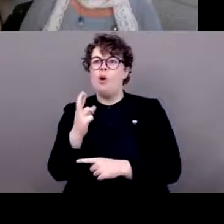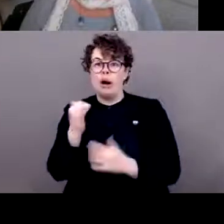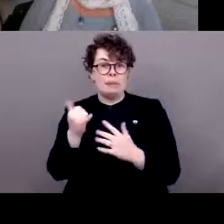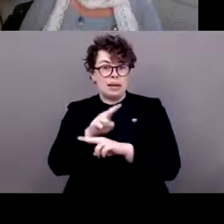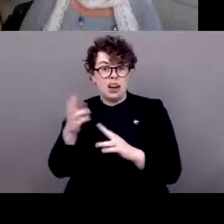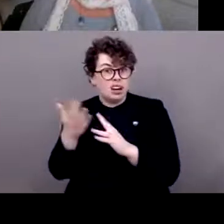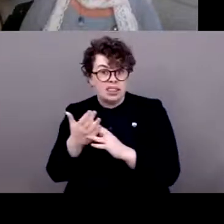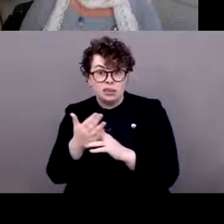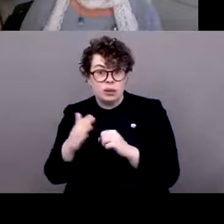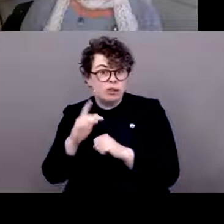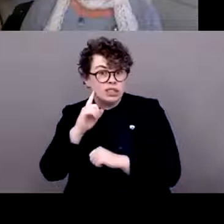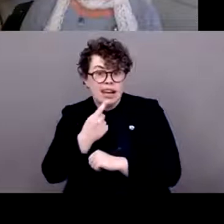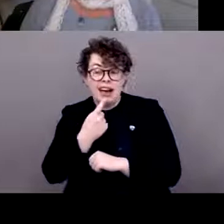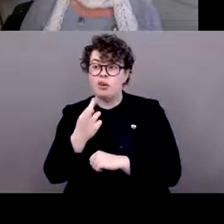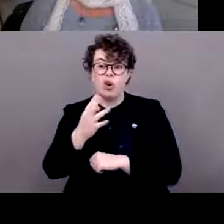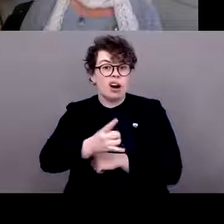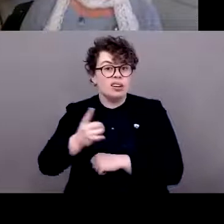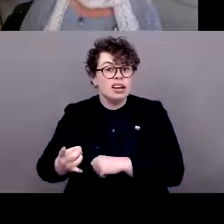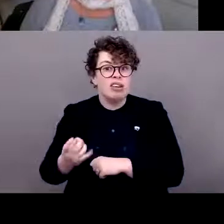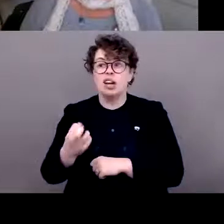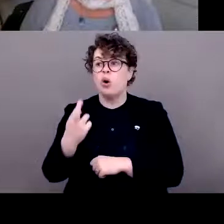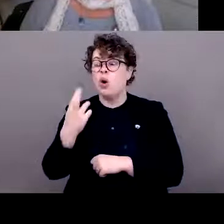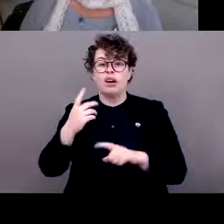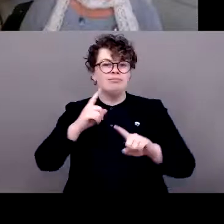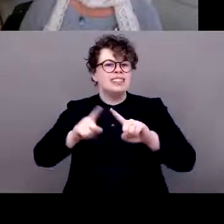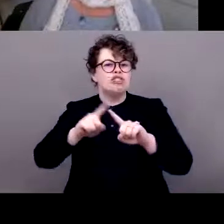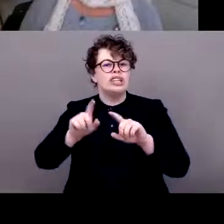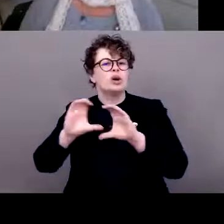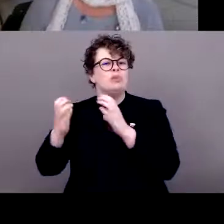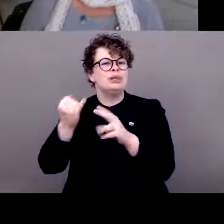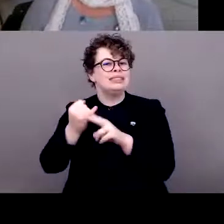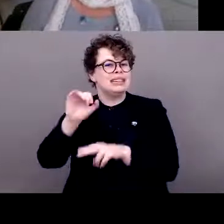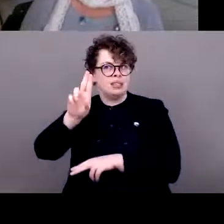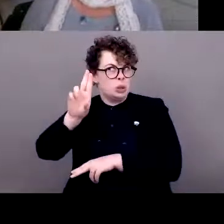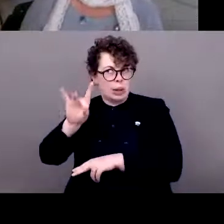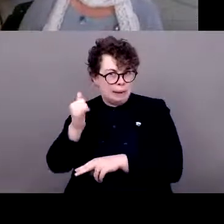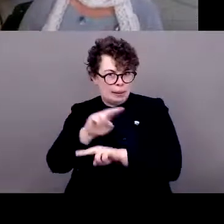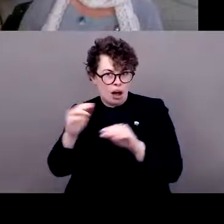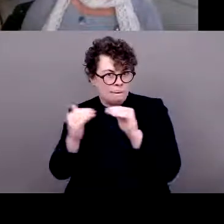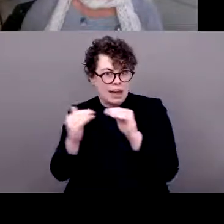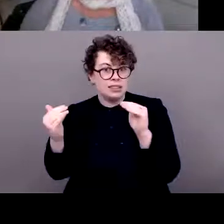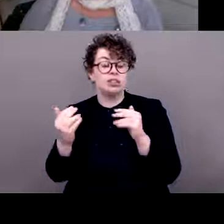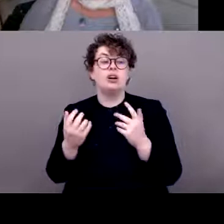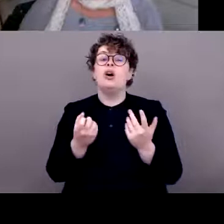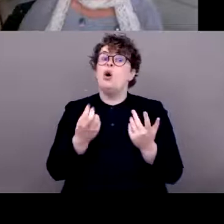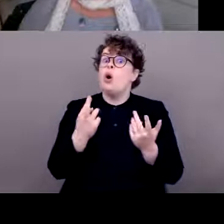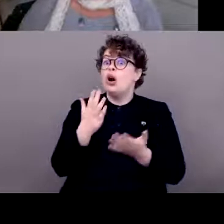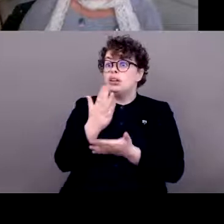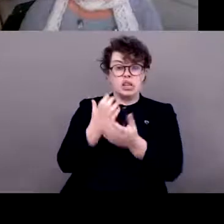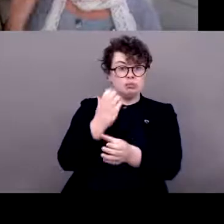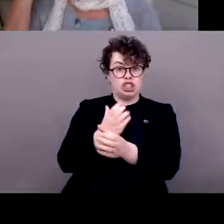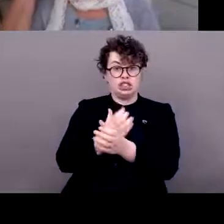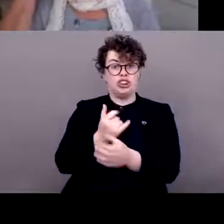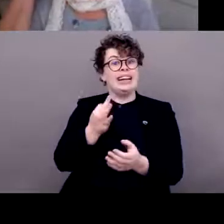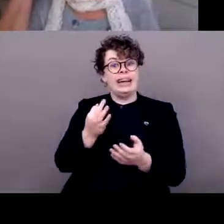to all communities in the UK. And as I say, some children, some clients may not respond to a